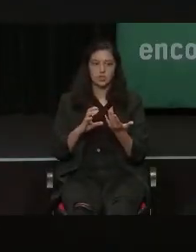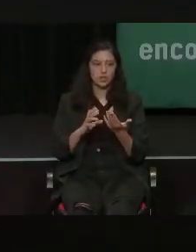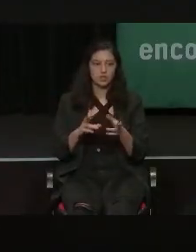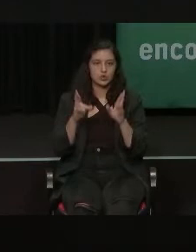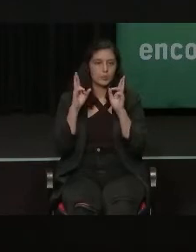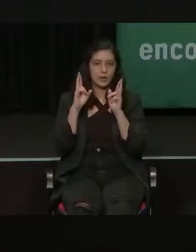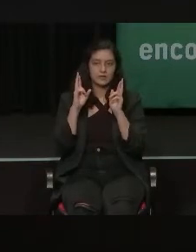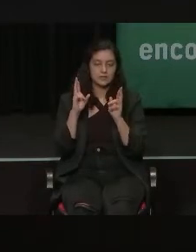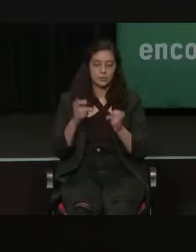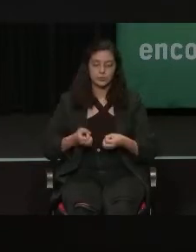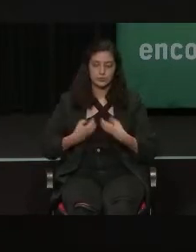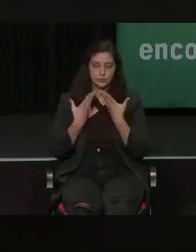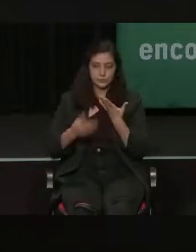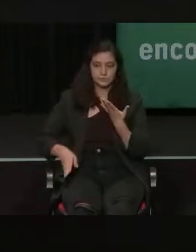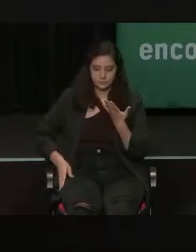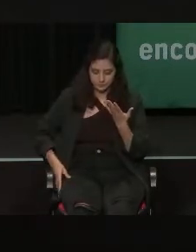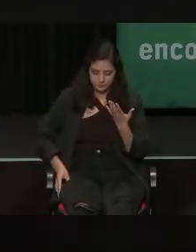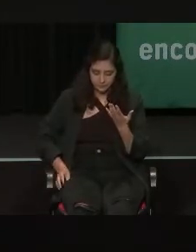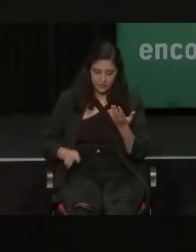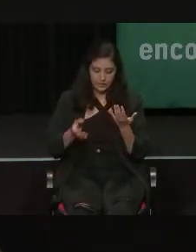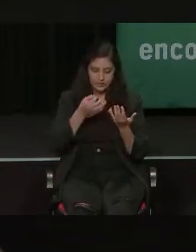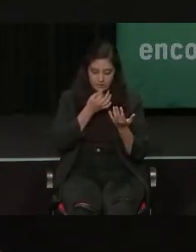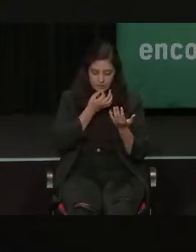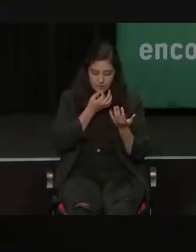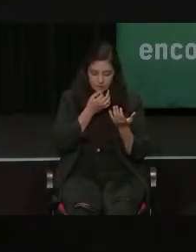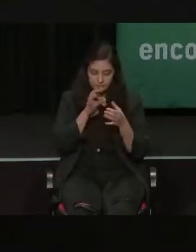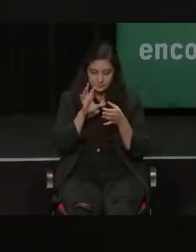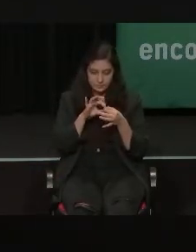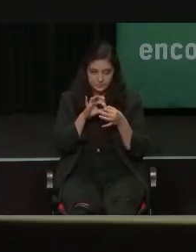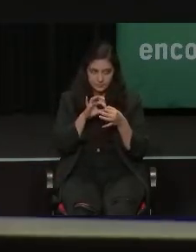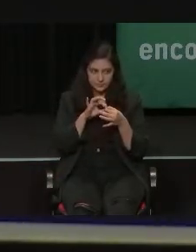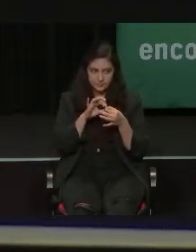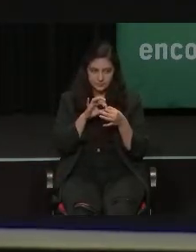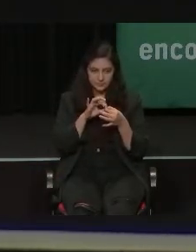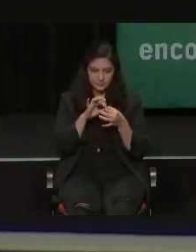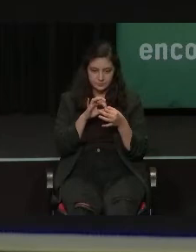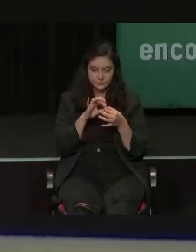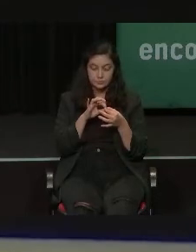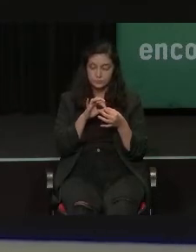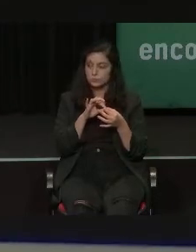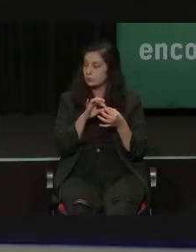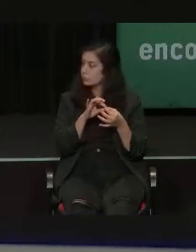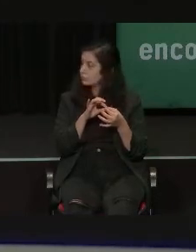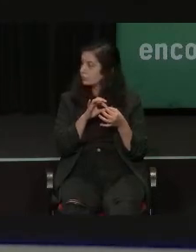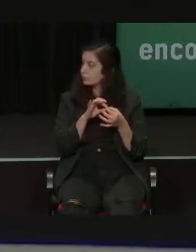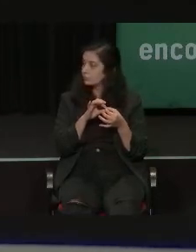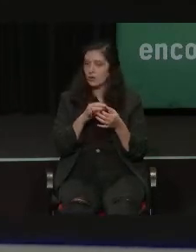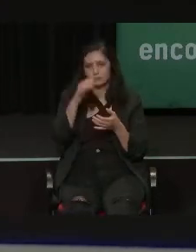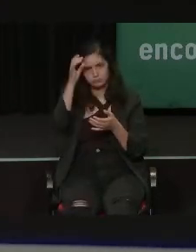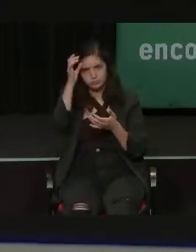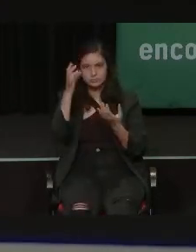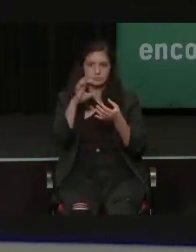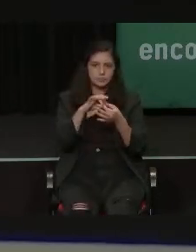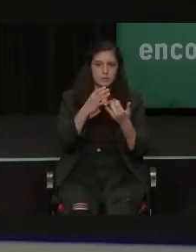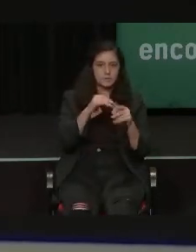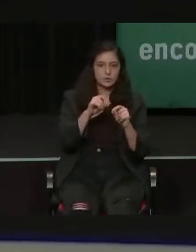presentation. And you talked not only about the knowledge behind,